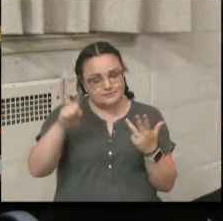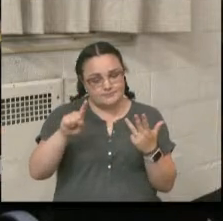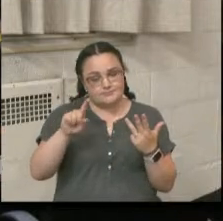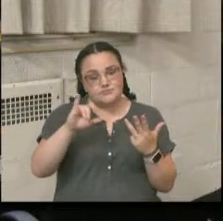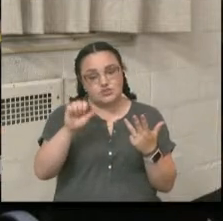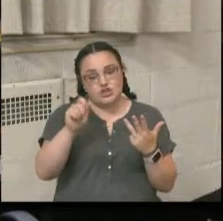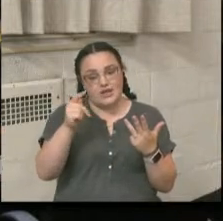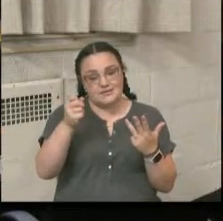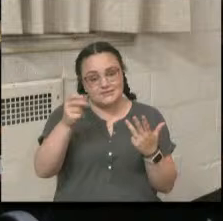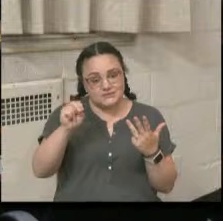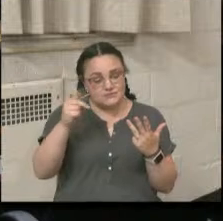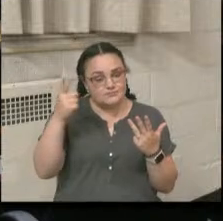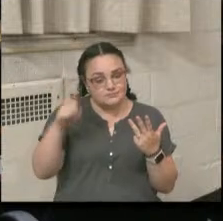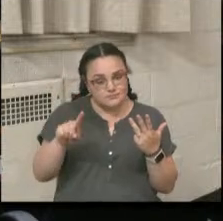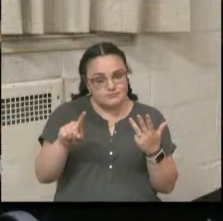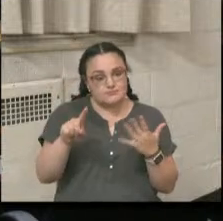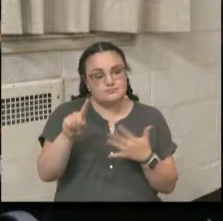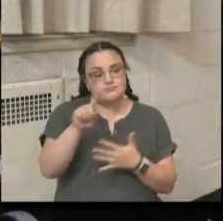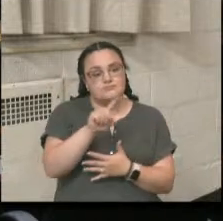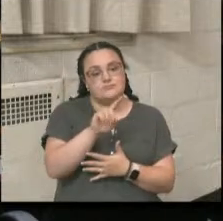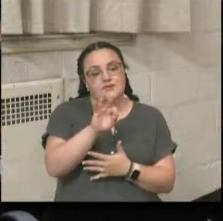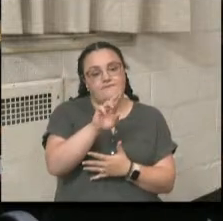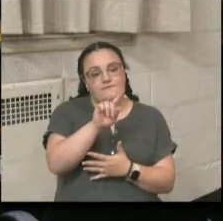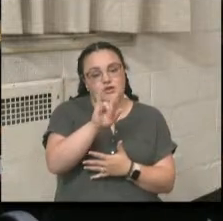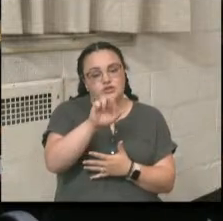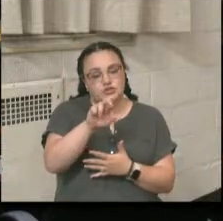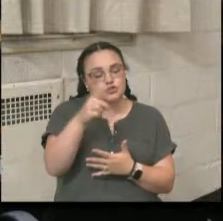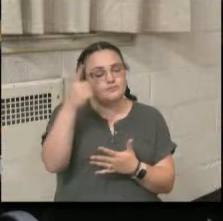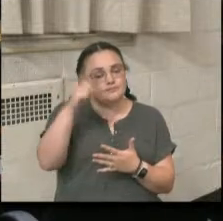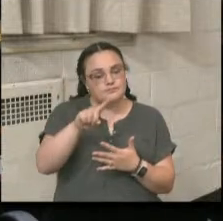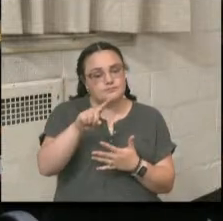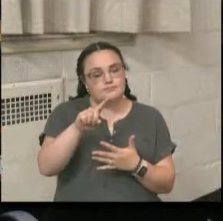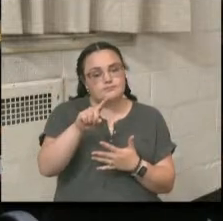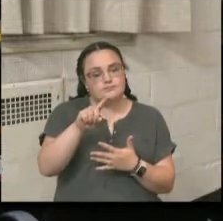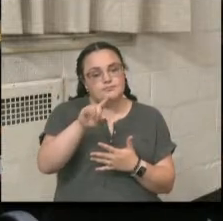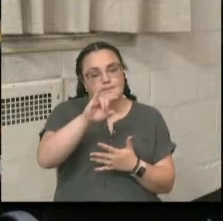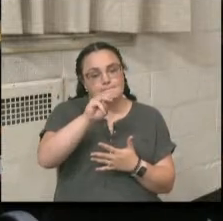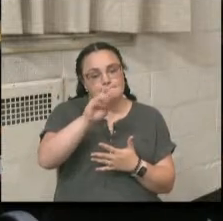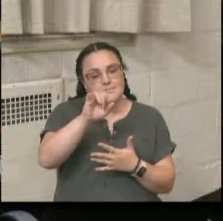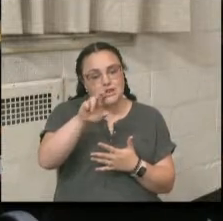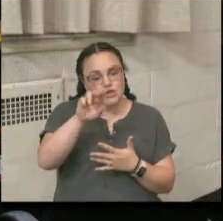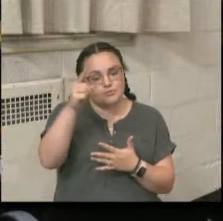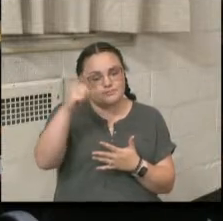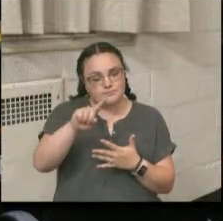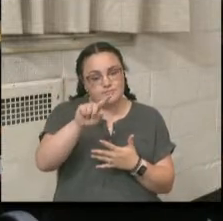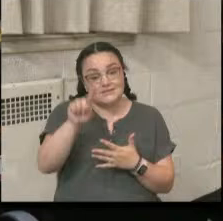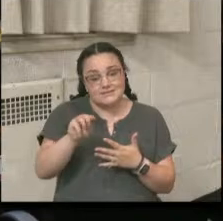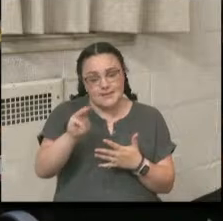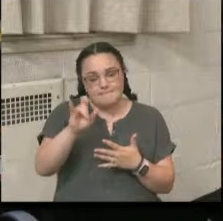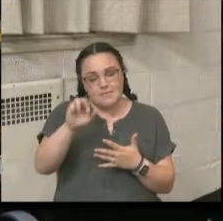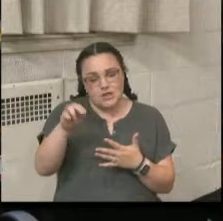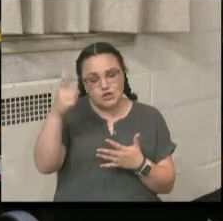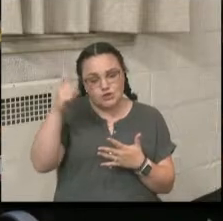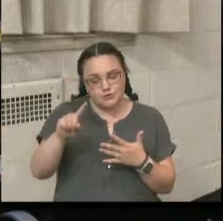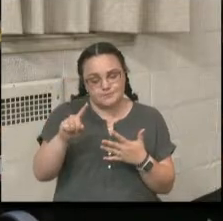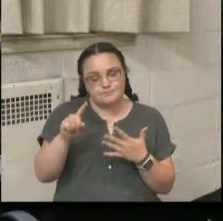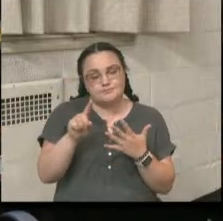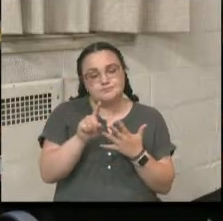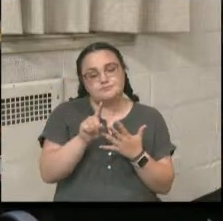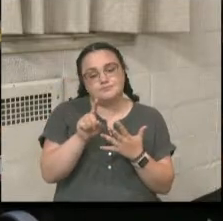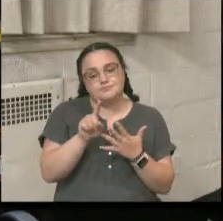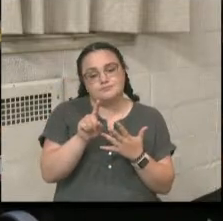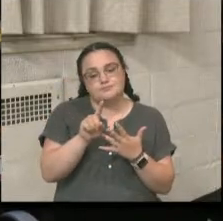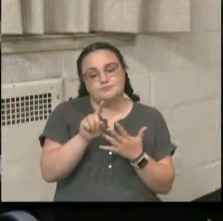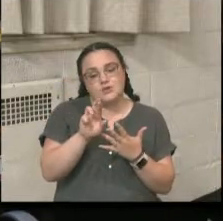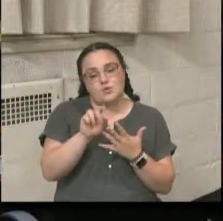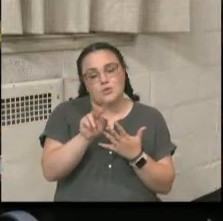Mr. Jackson? Mrs. Frazier? Aye. Dr. J. Miller? Dr. Z. Miller? Aye.